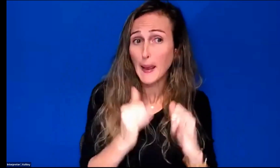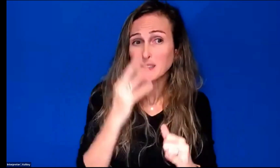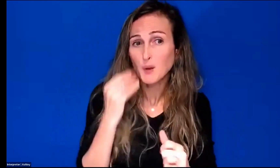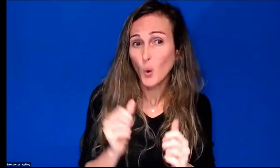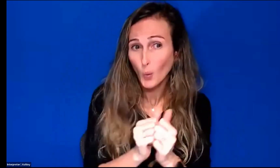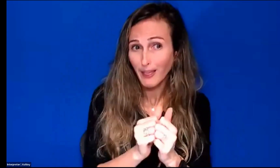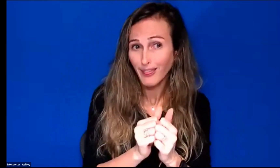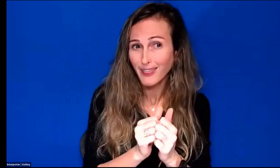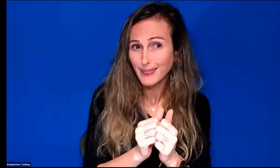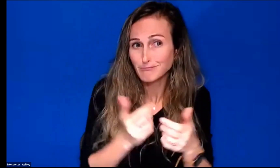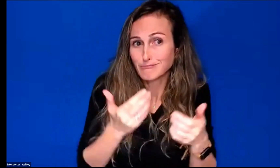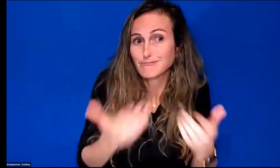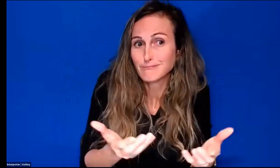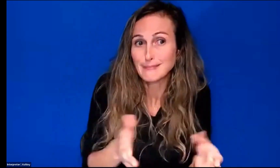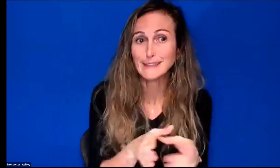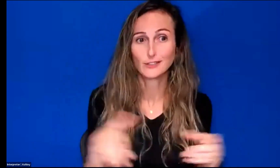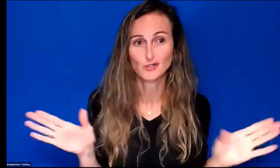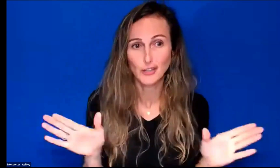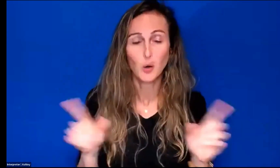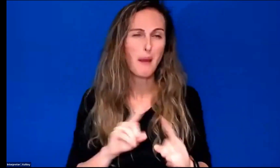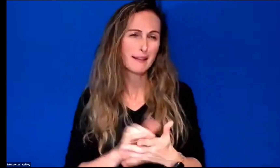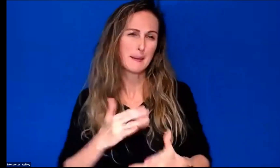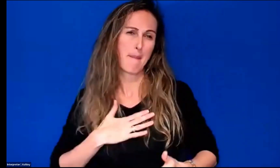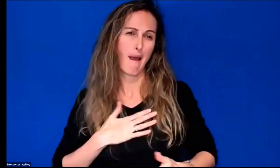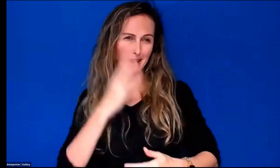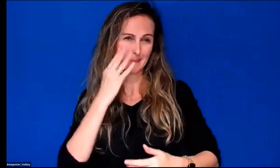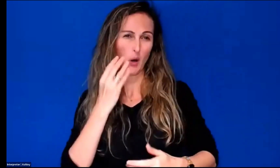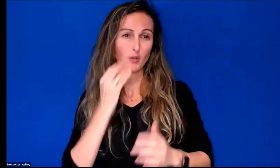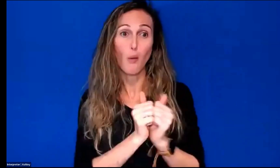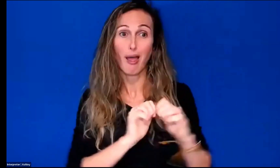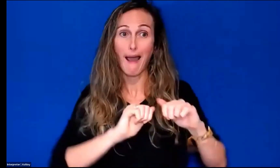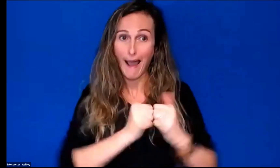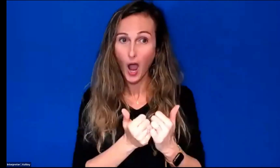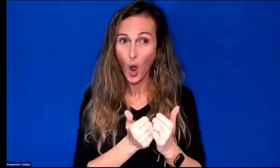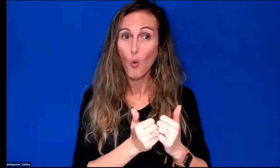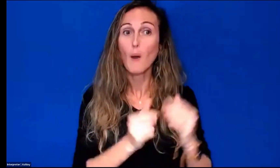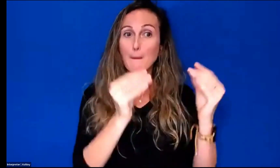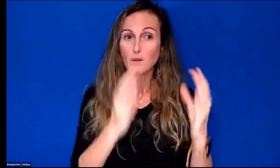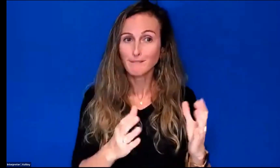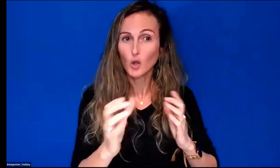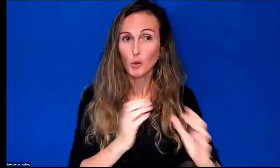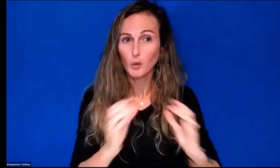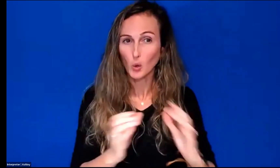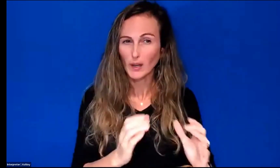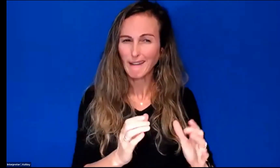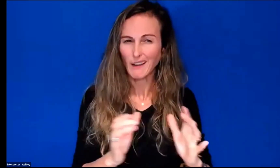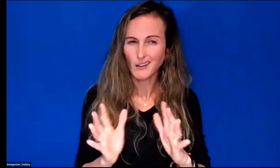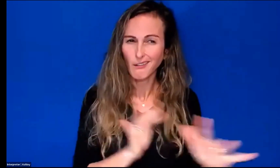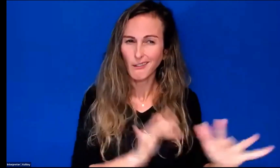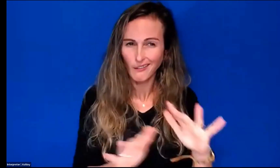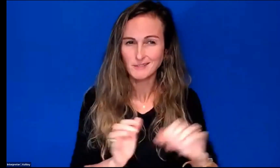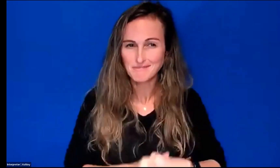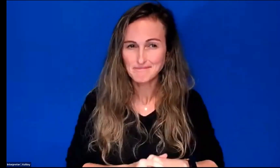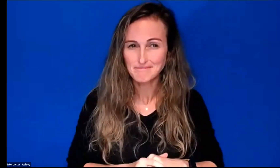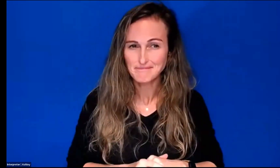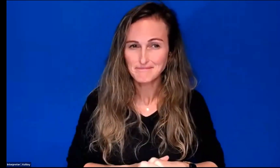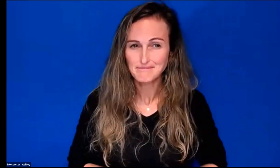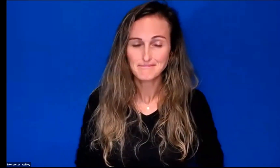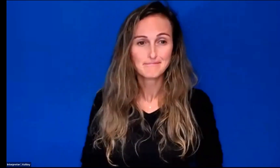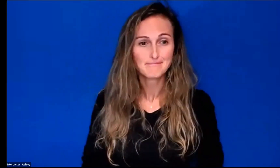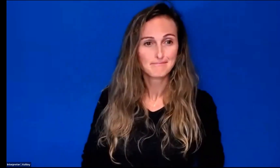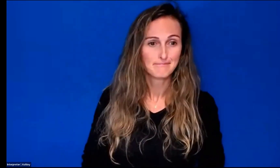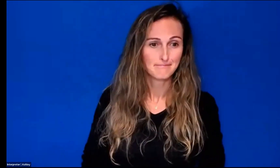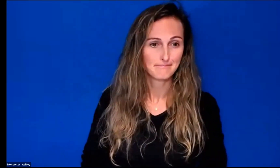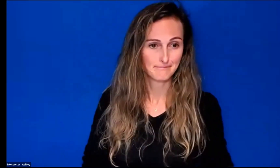was for her in general, in terms of how the professor really communicating and things. Yeah, it sounds like, I